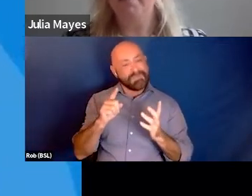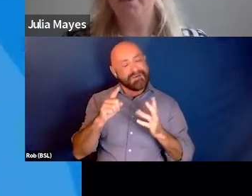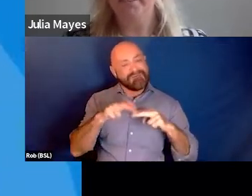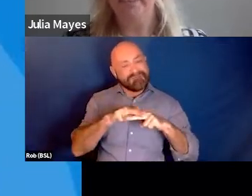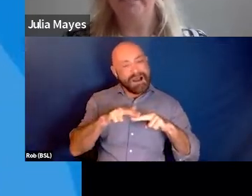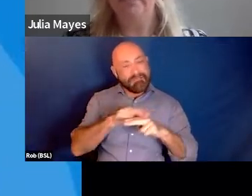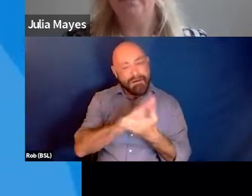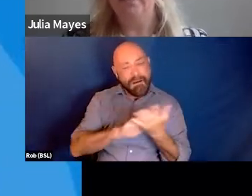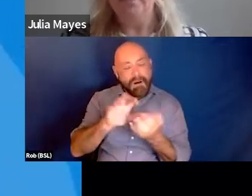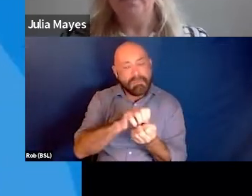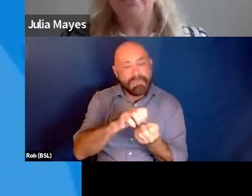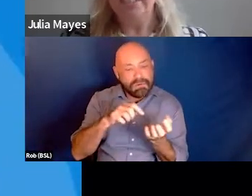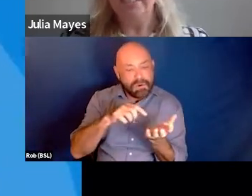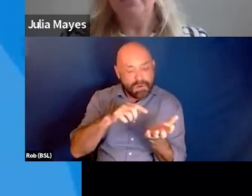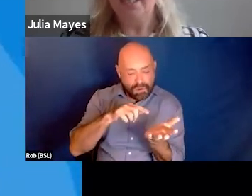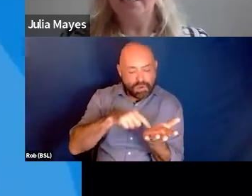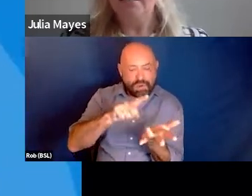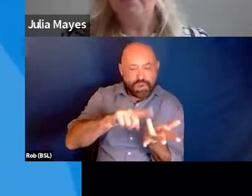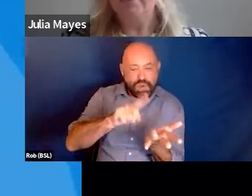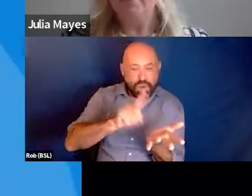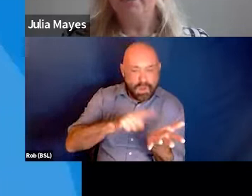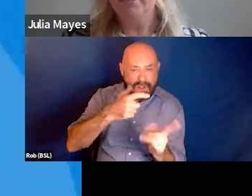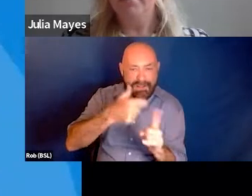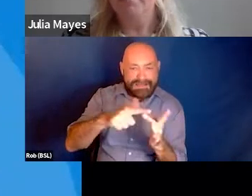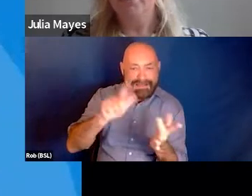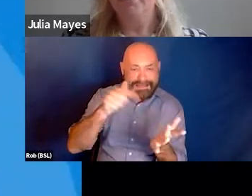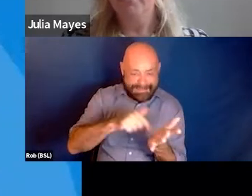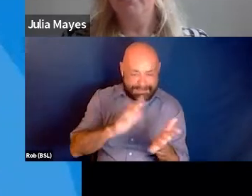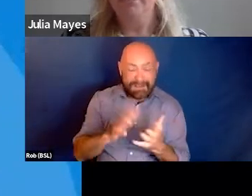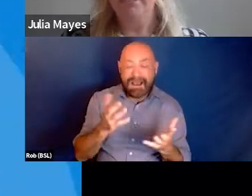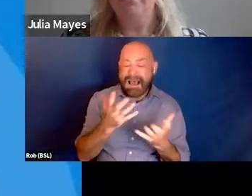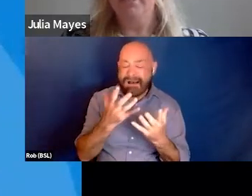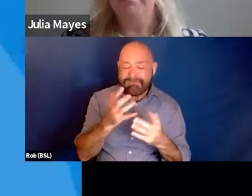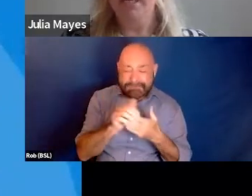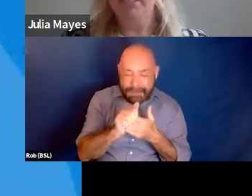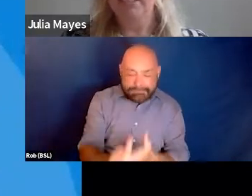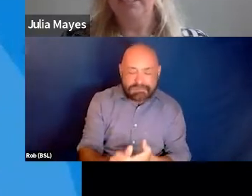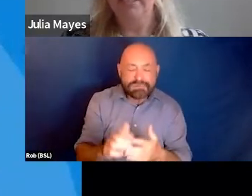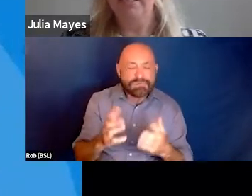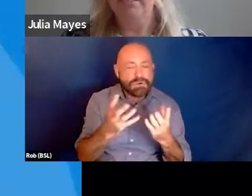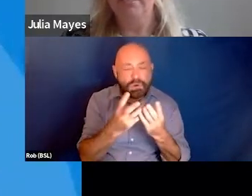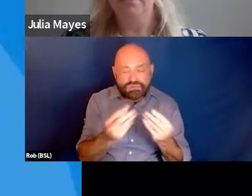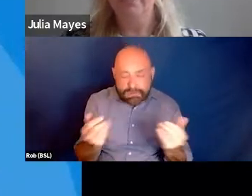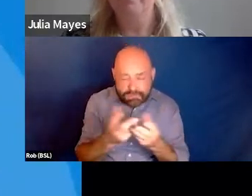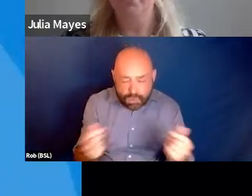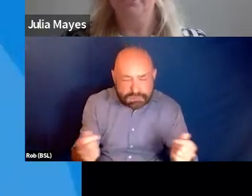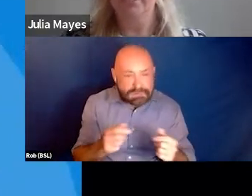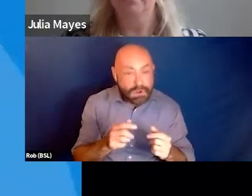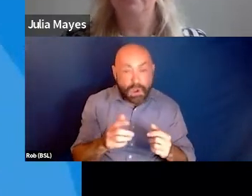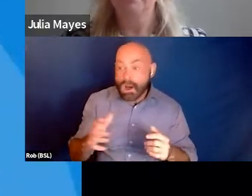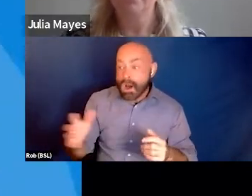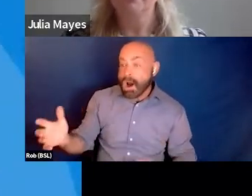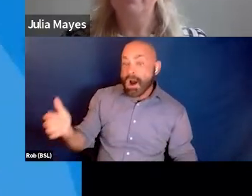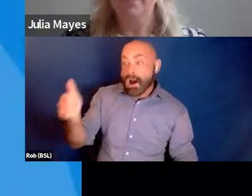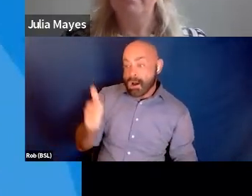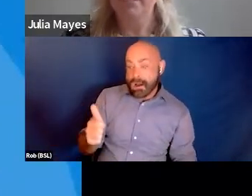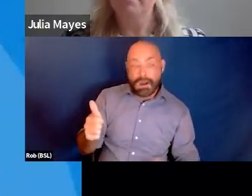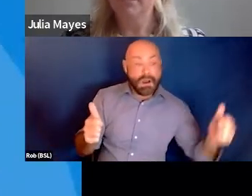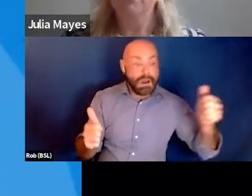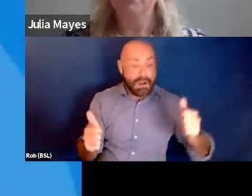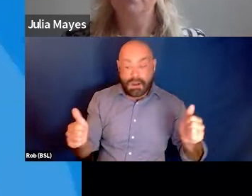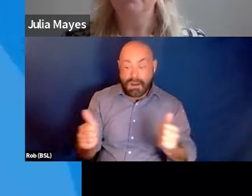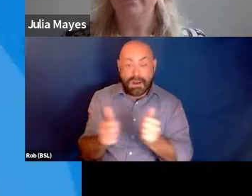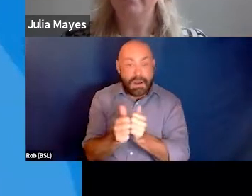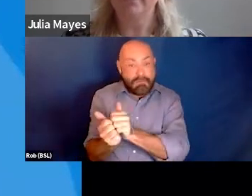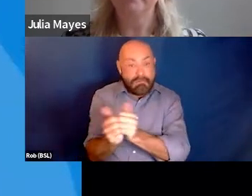Hub development process, and shared guidance and resources to support you as you bring partners together and develop a shared vision for family